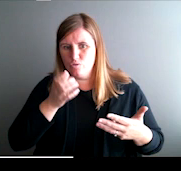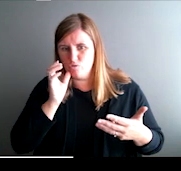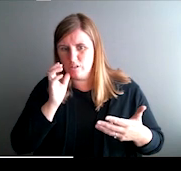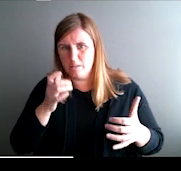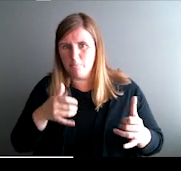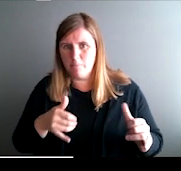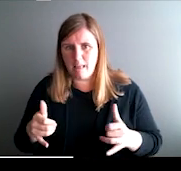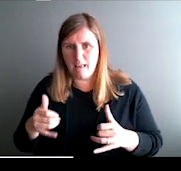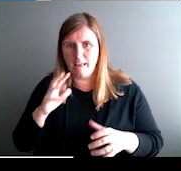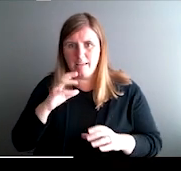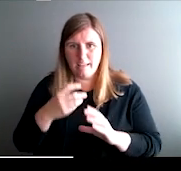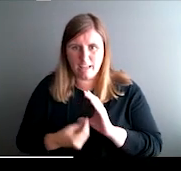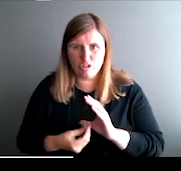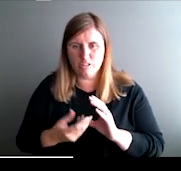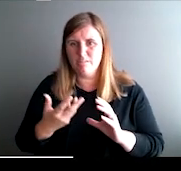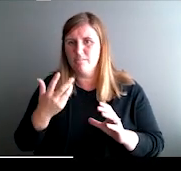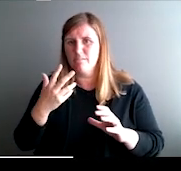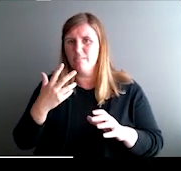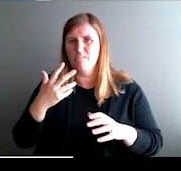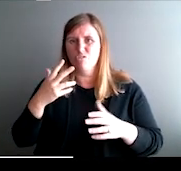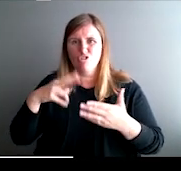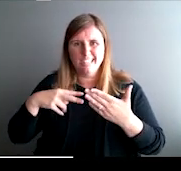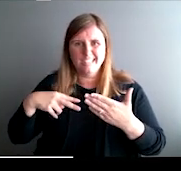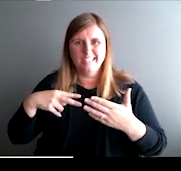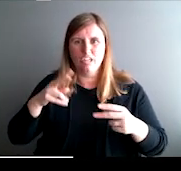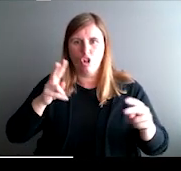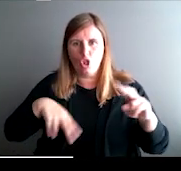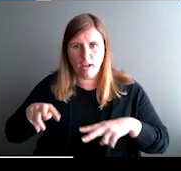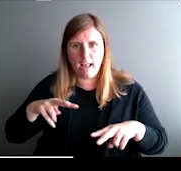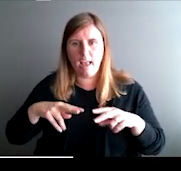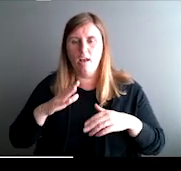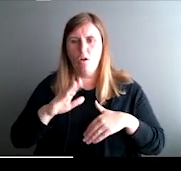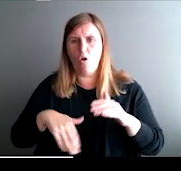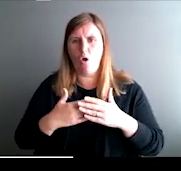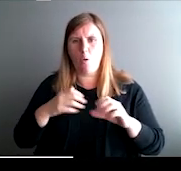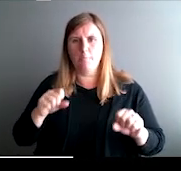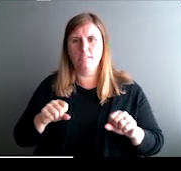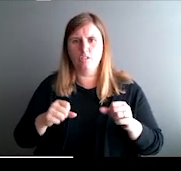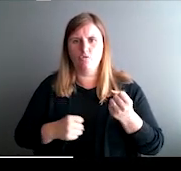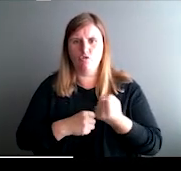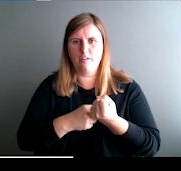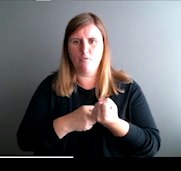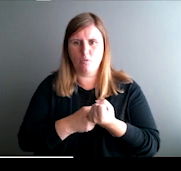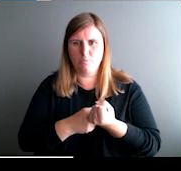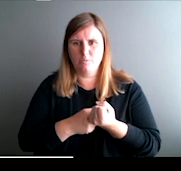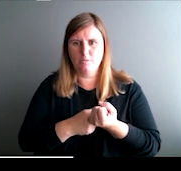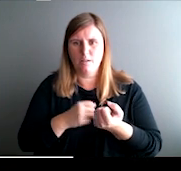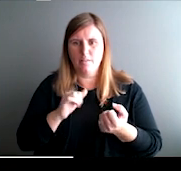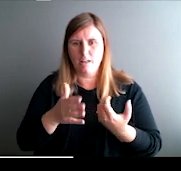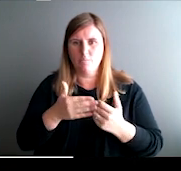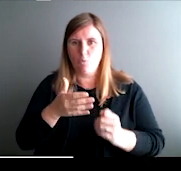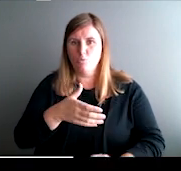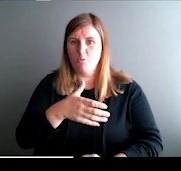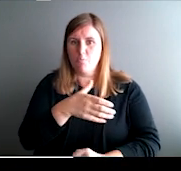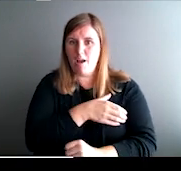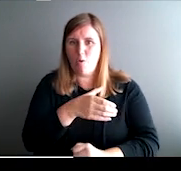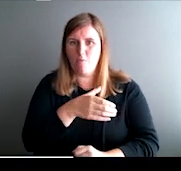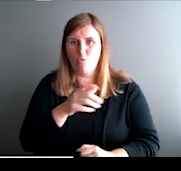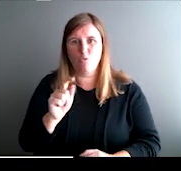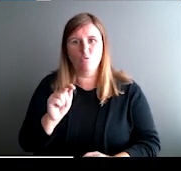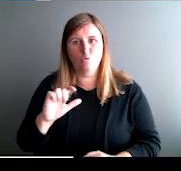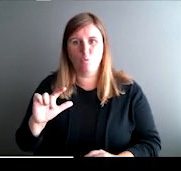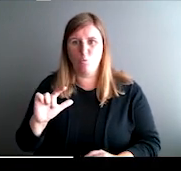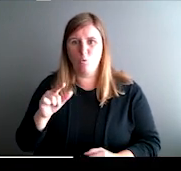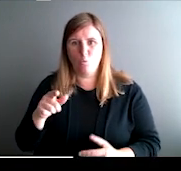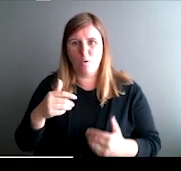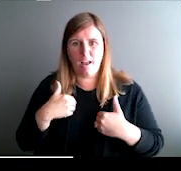play with, read, look at, whatever it may be. Those are all potential reinforcers, and that's your most powerful tool that